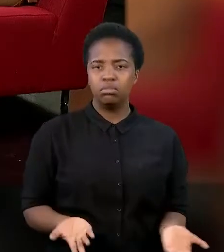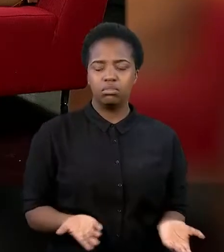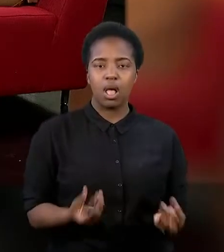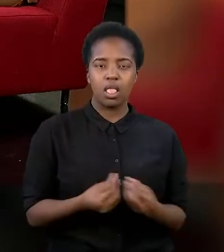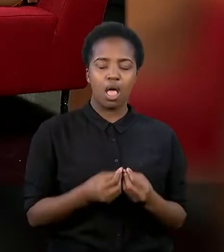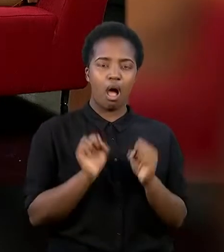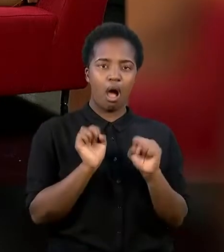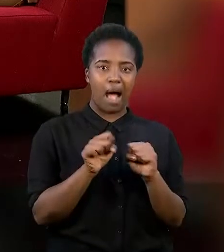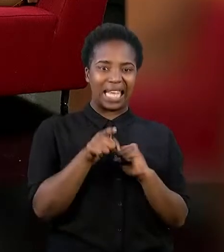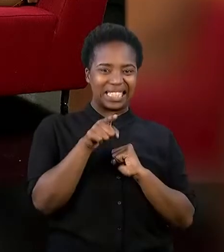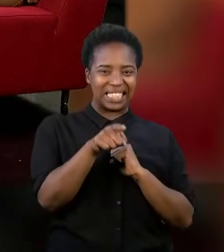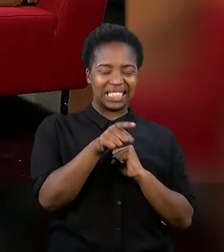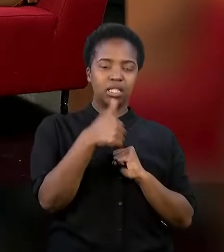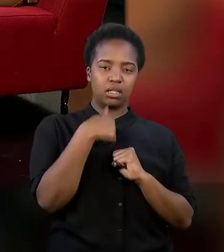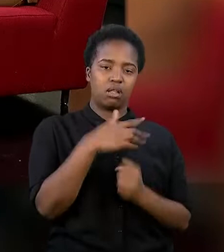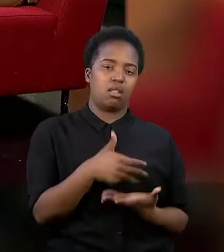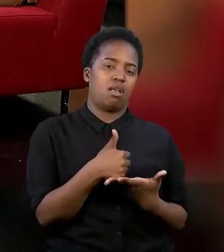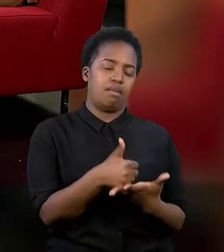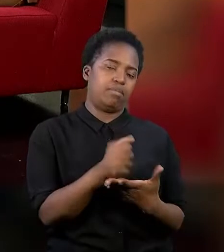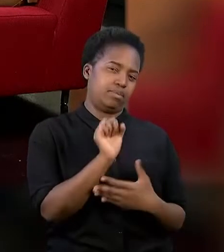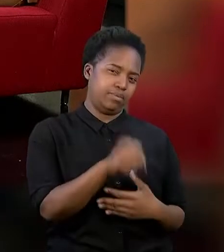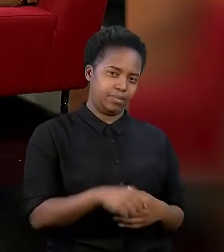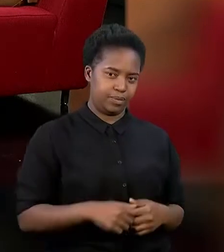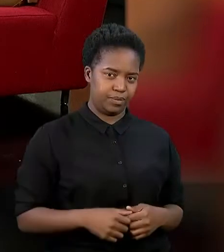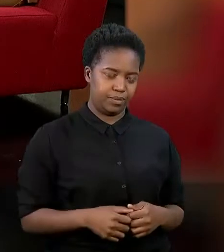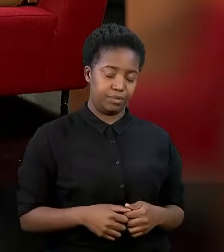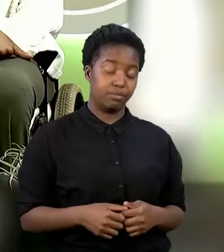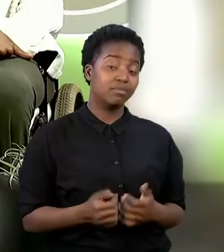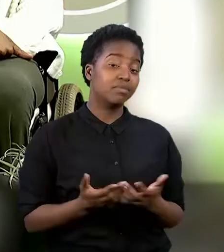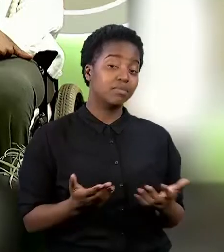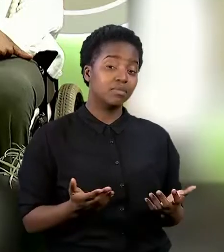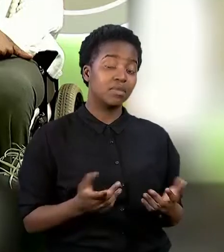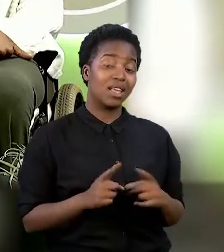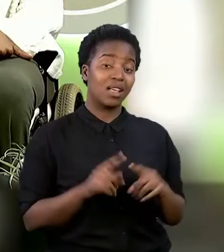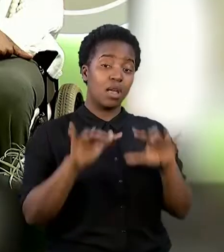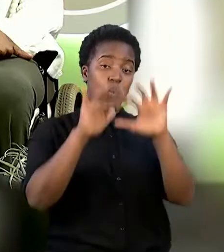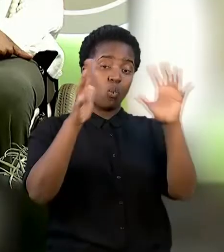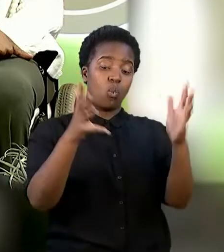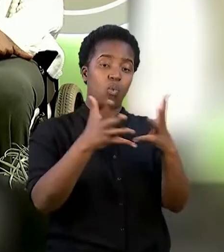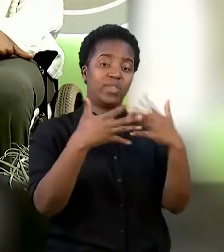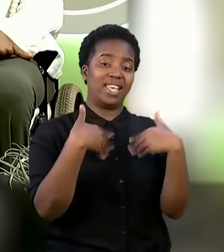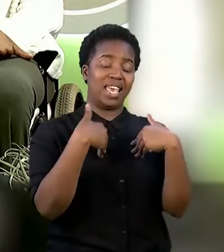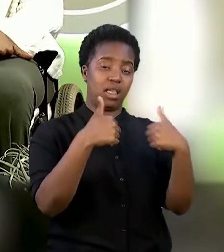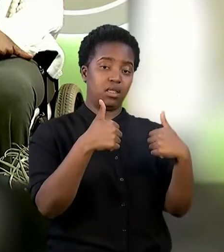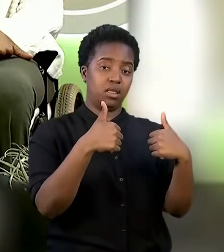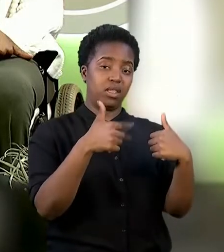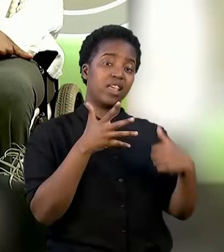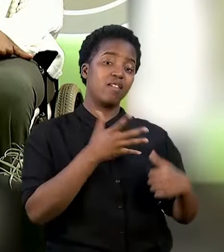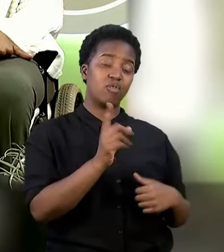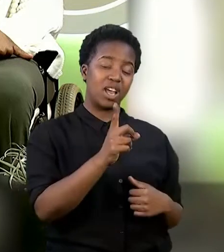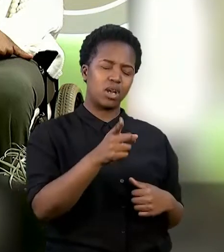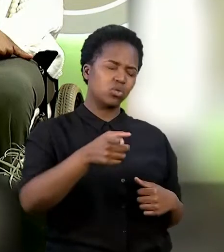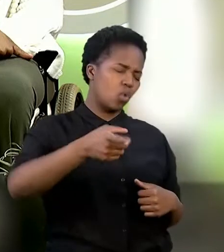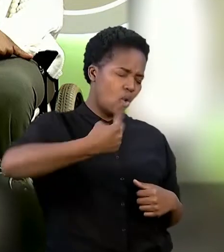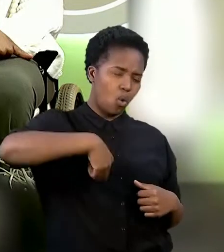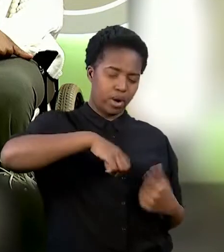are classified as they're beneficial, as you say. So what the World Health wants